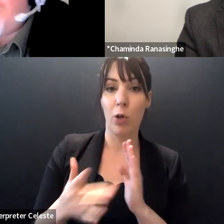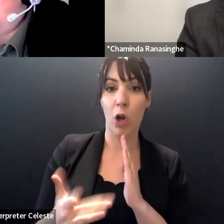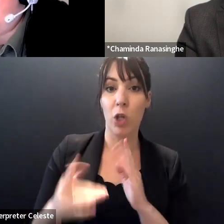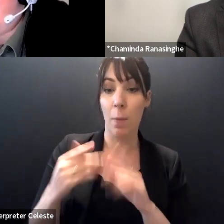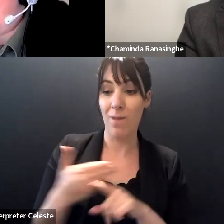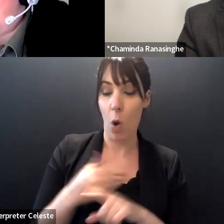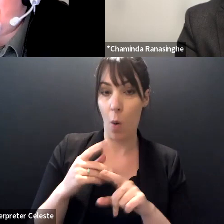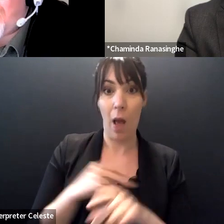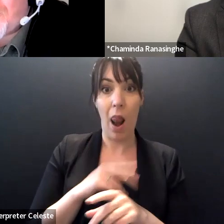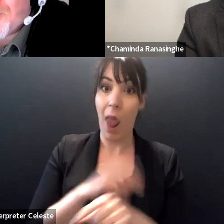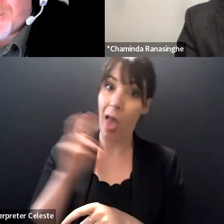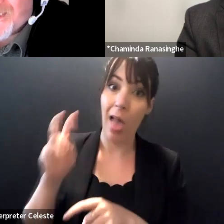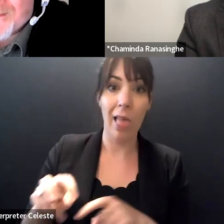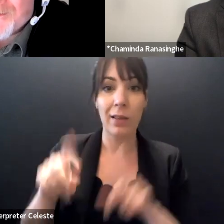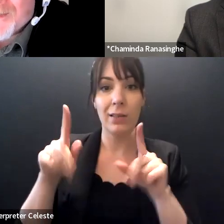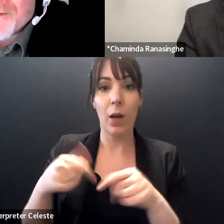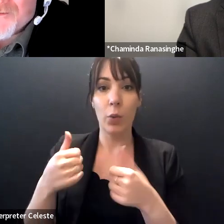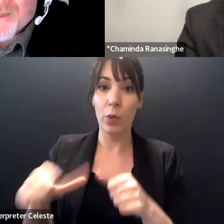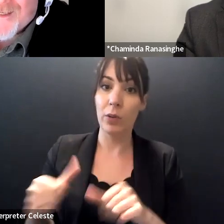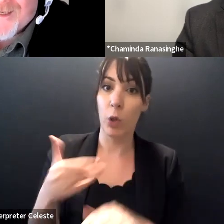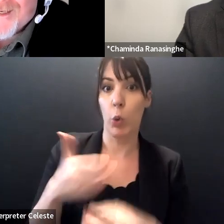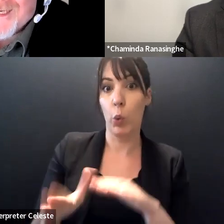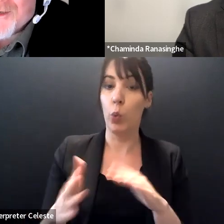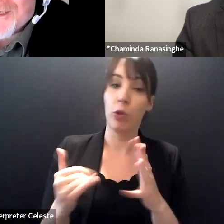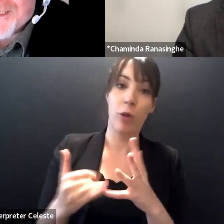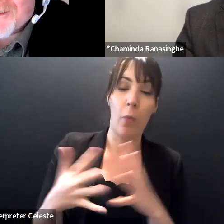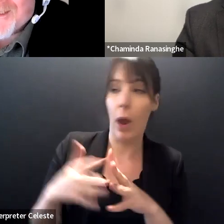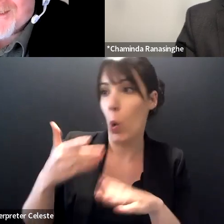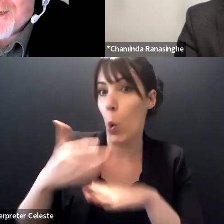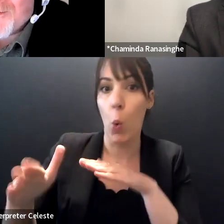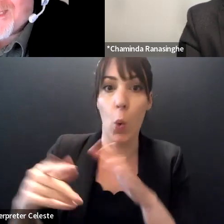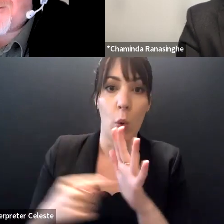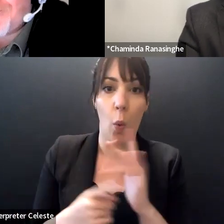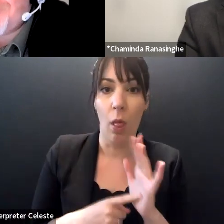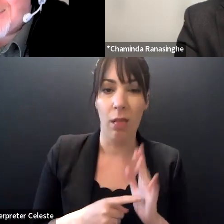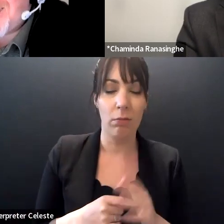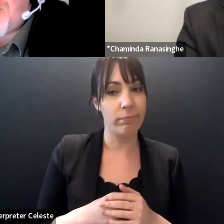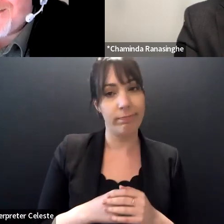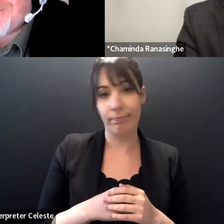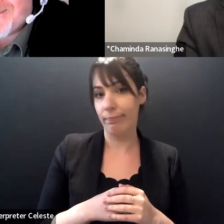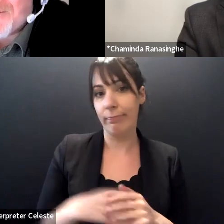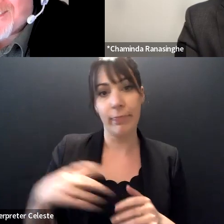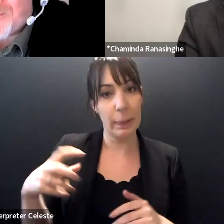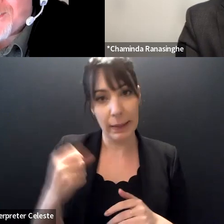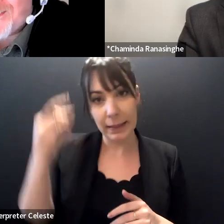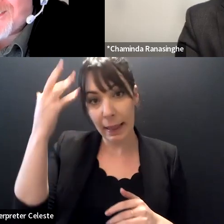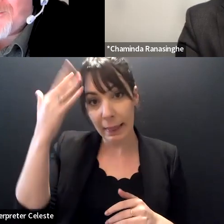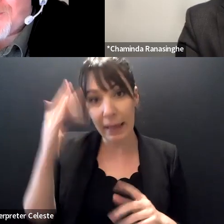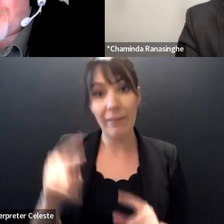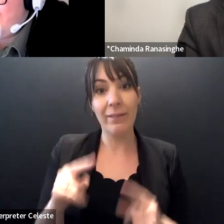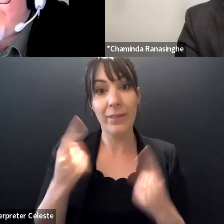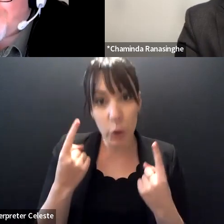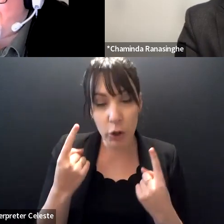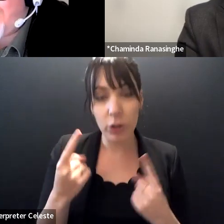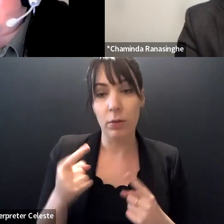We jump in and use the latest tool or the latest bit of software in our online teaching without thinking about how accessible is this. So we've